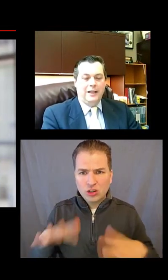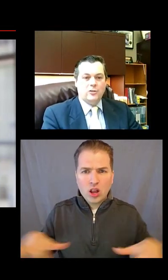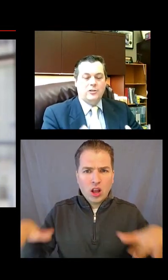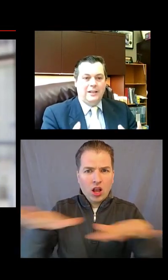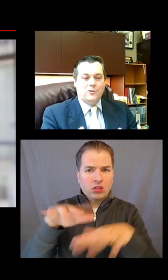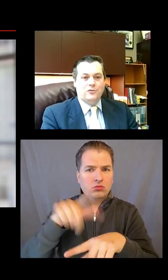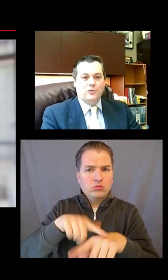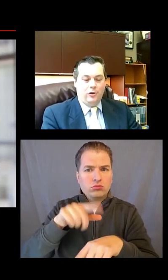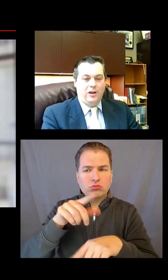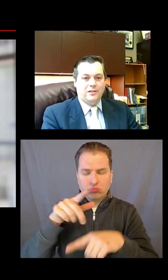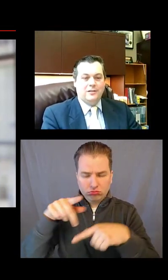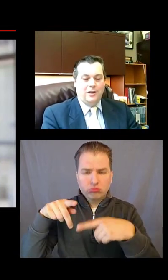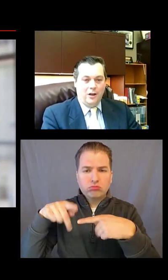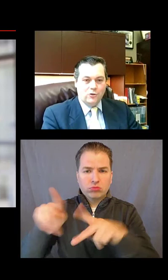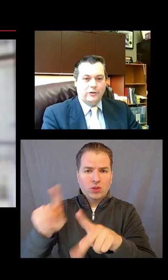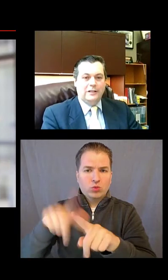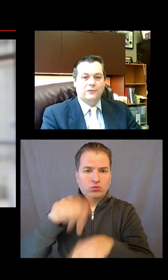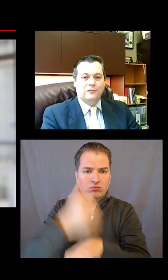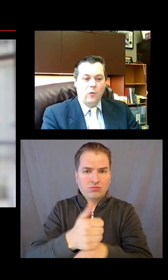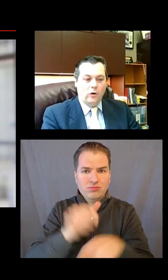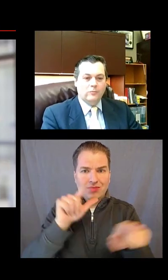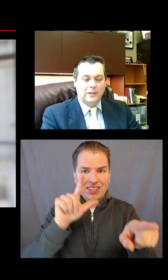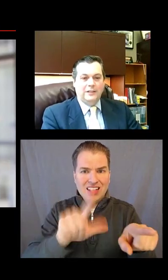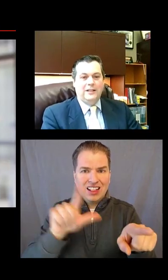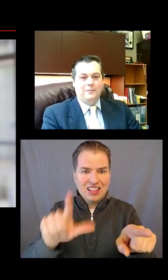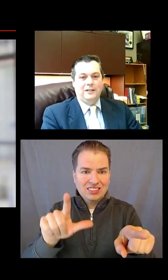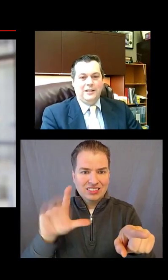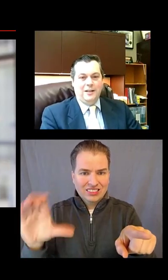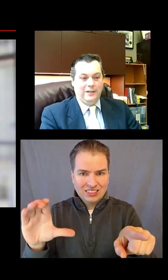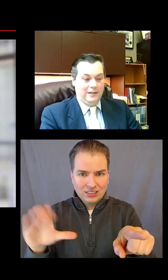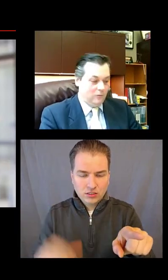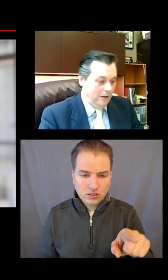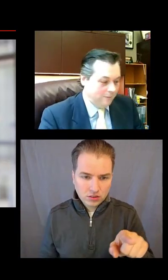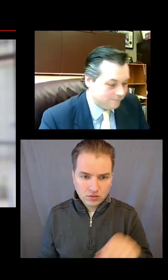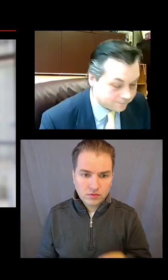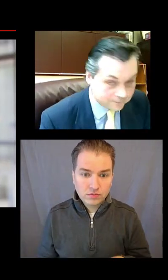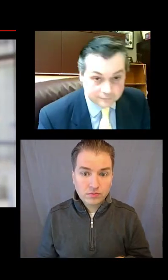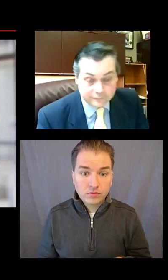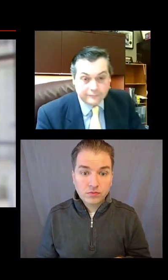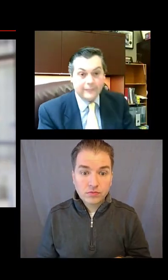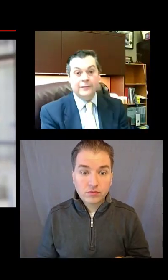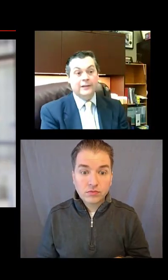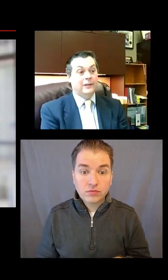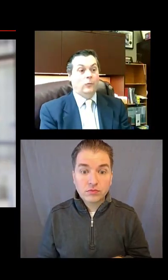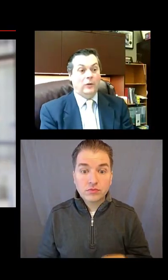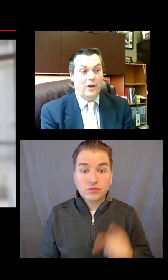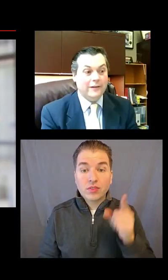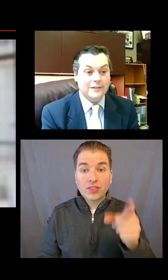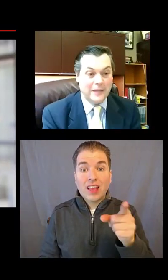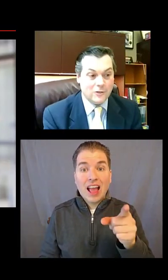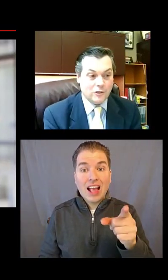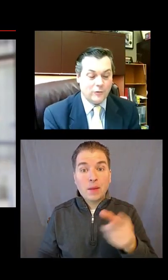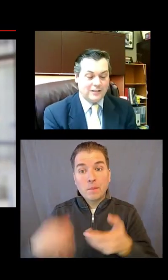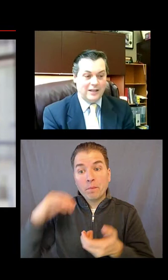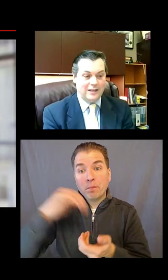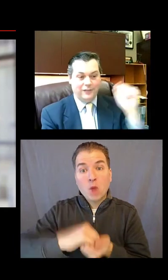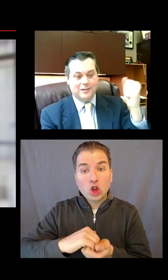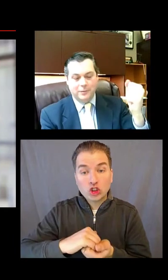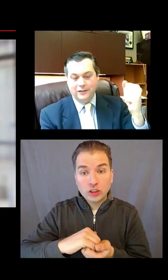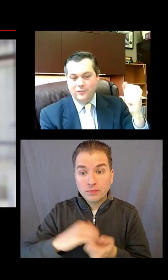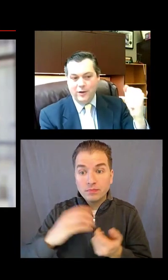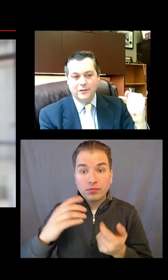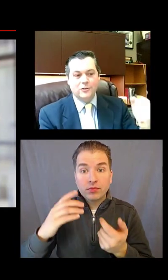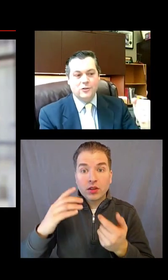spawned legislatures across the country to form limited liability companies? Well, we wanted to make sure we could take